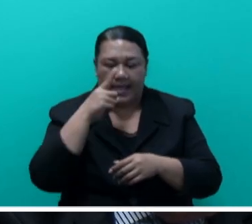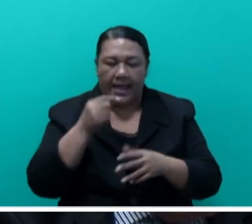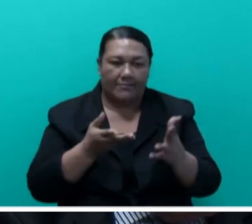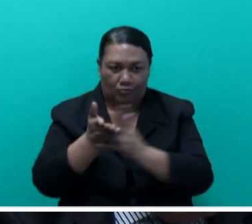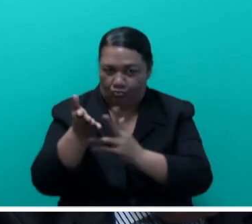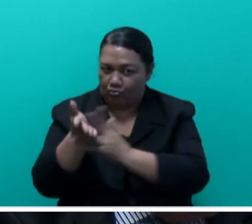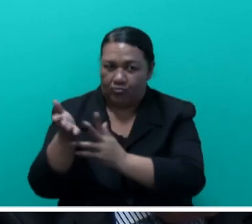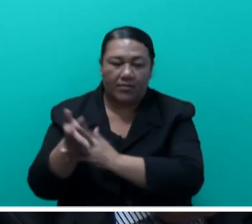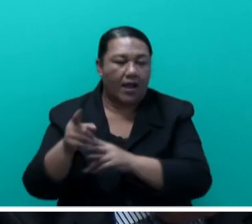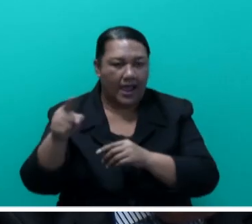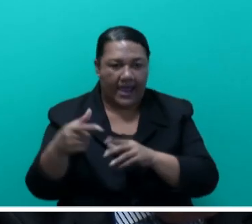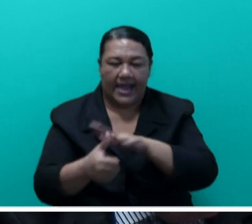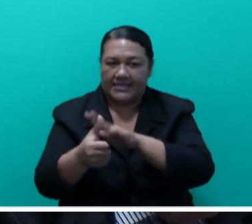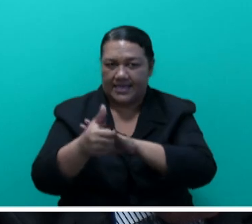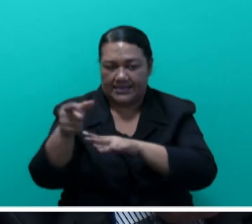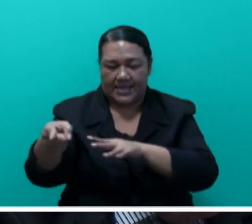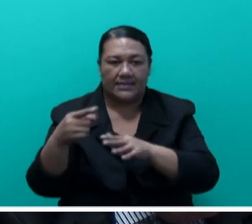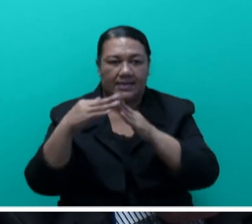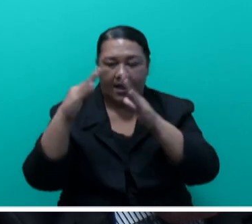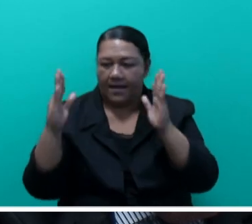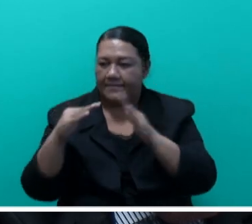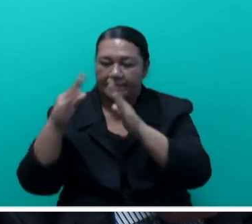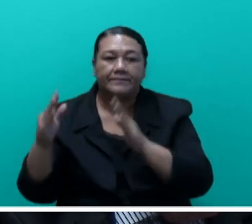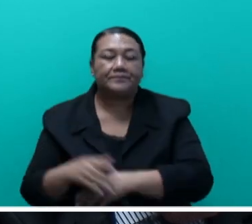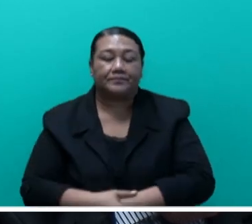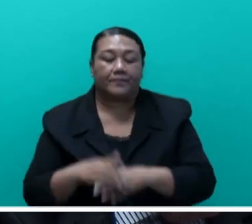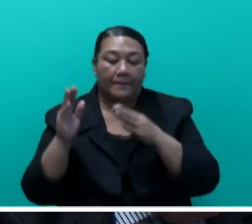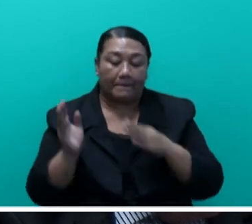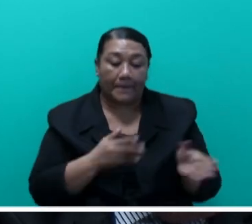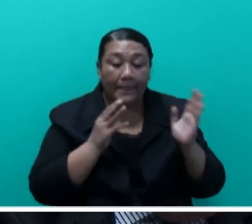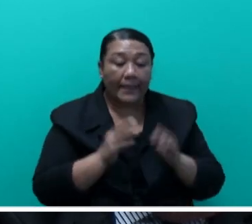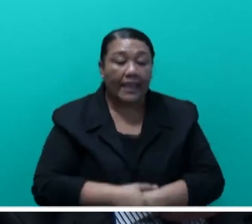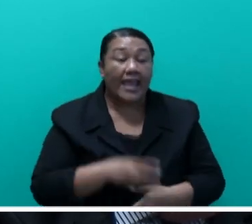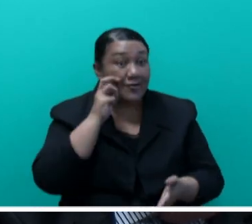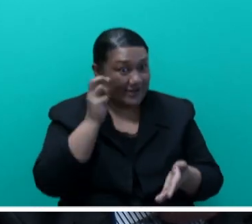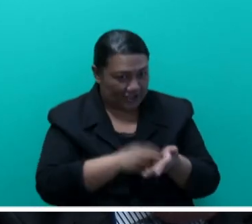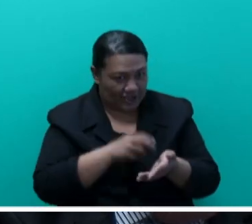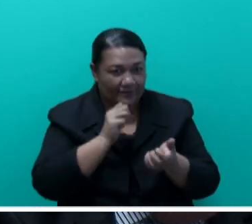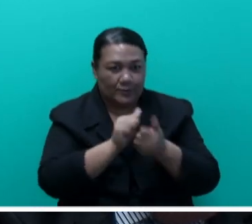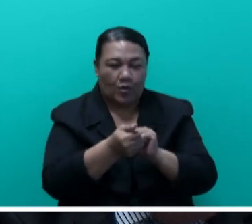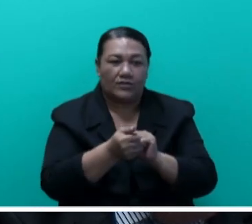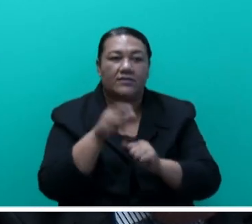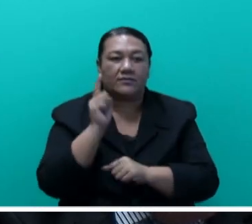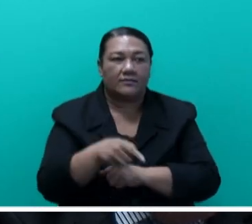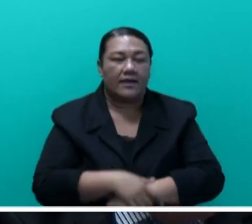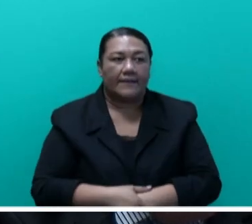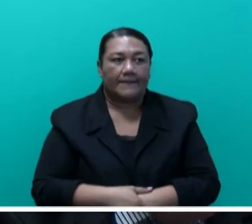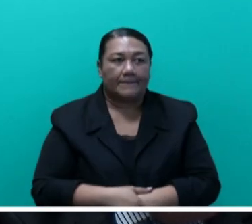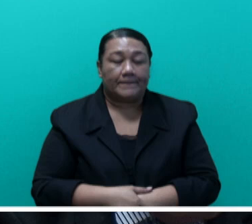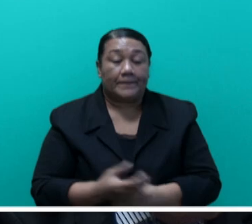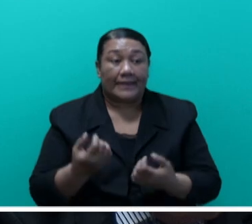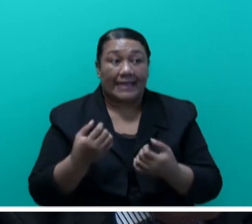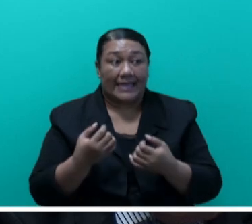Fourthly, on integration of sports and education. Mr. Speaker, the integration of sports and